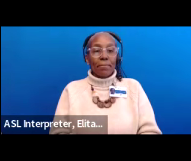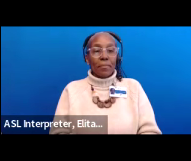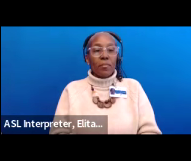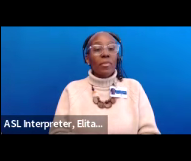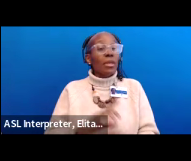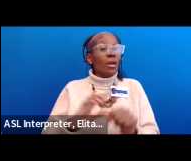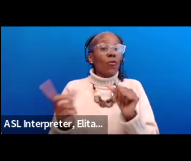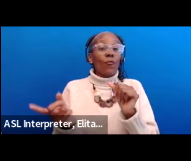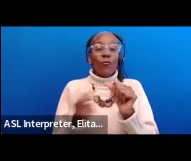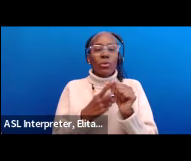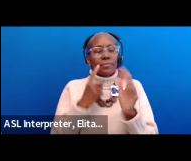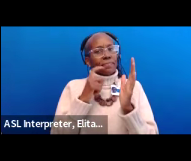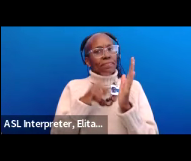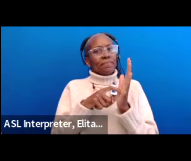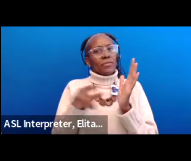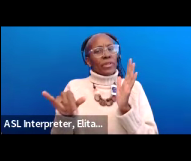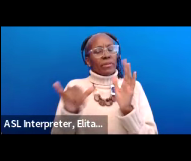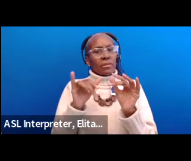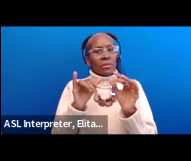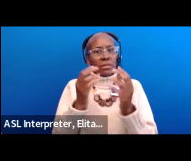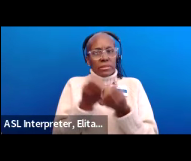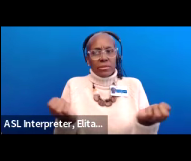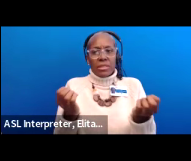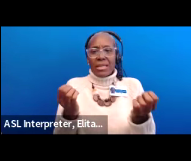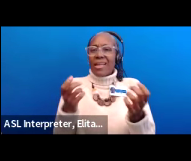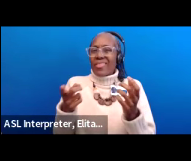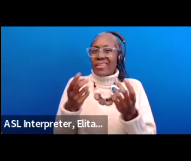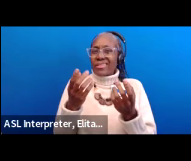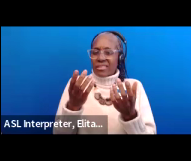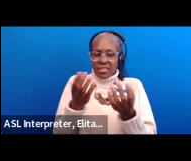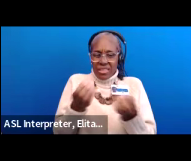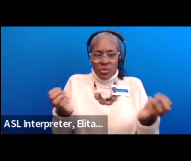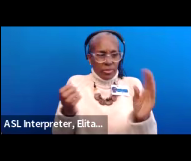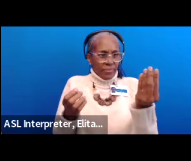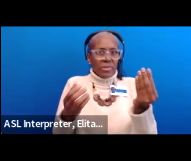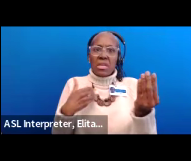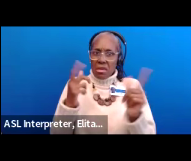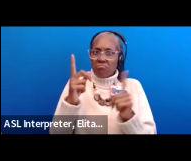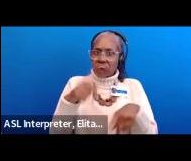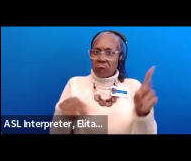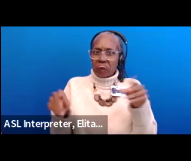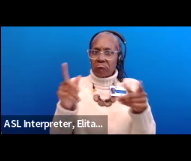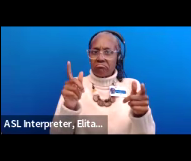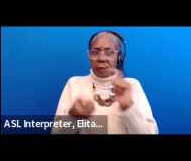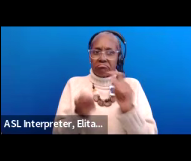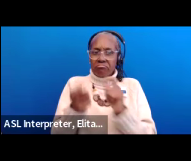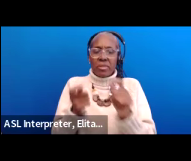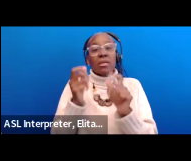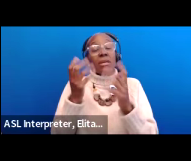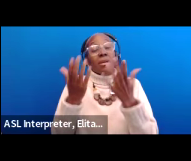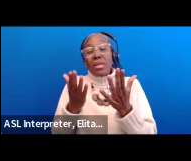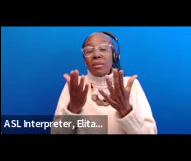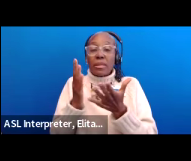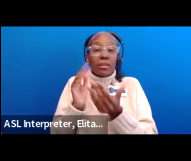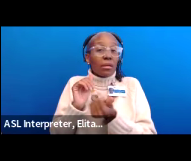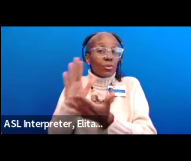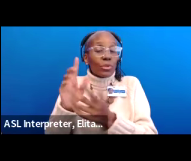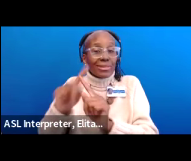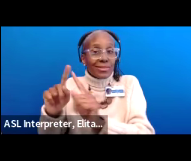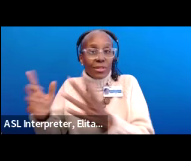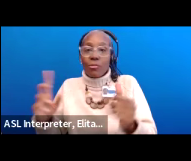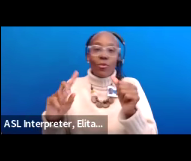The first indication for this device, and we do believe this device has versatility. It may be able to address other things in the future,